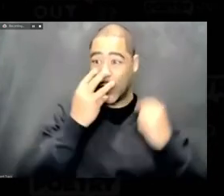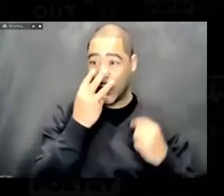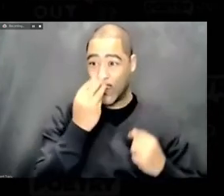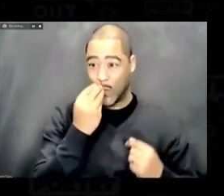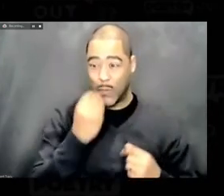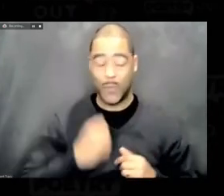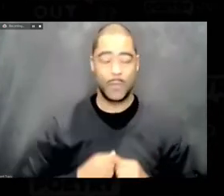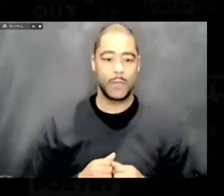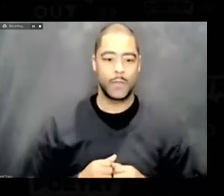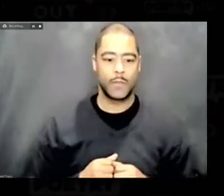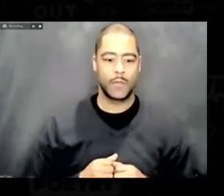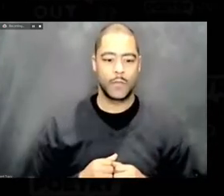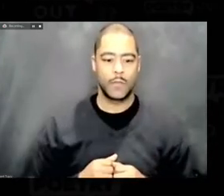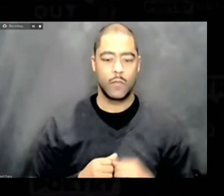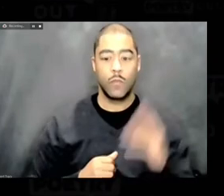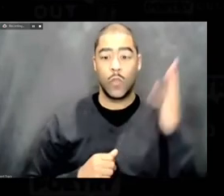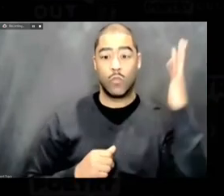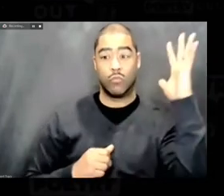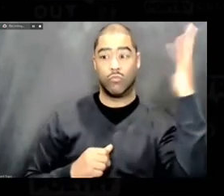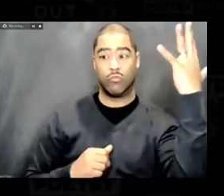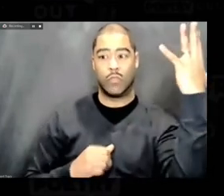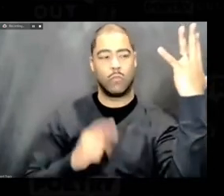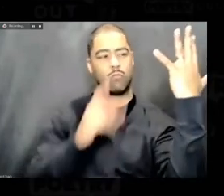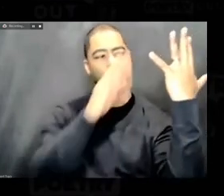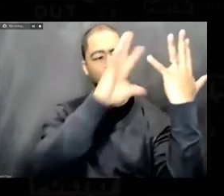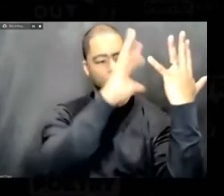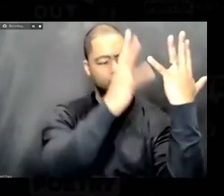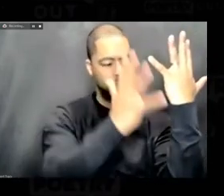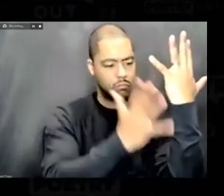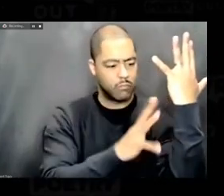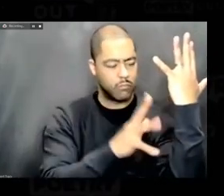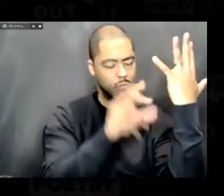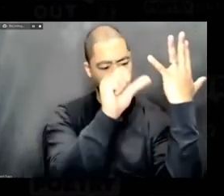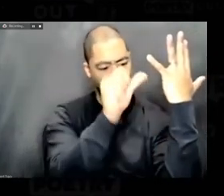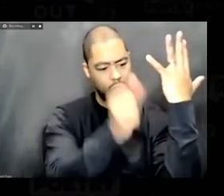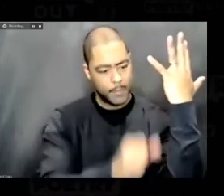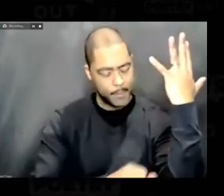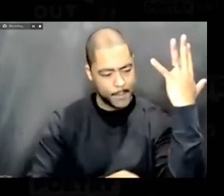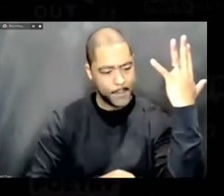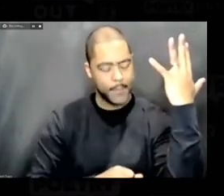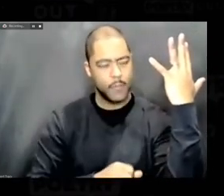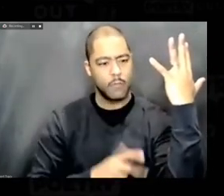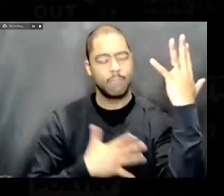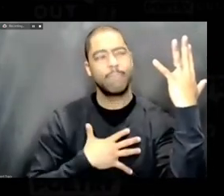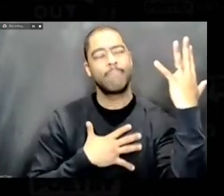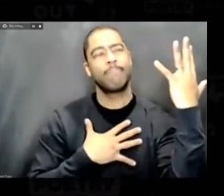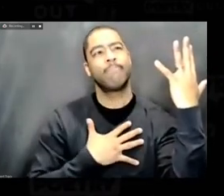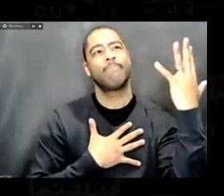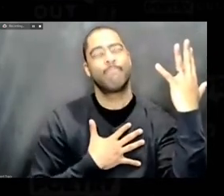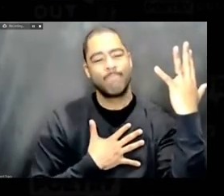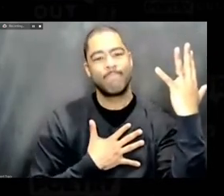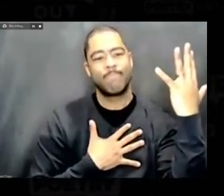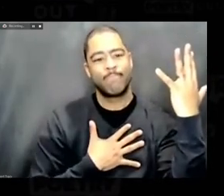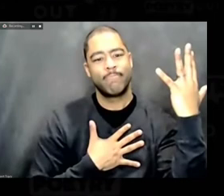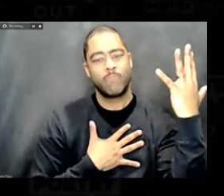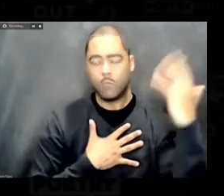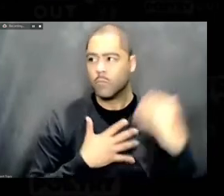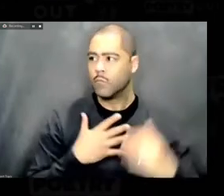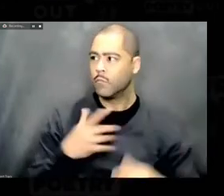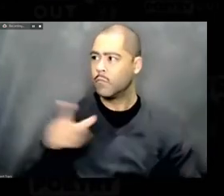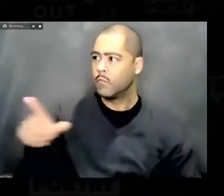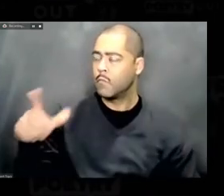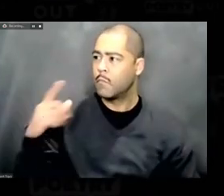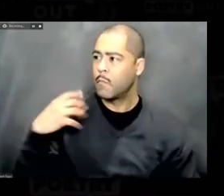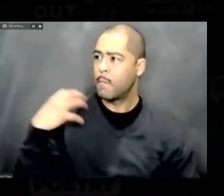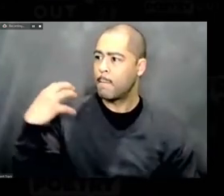to bring home. The look on my boss's face, realizing how much work I did now that